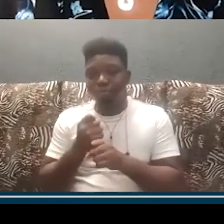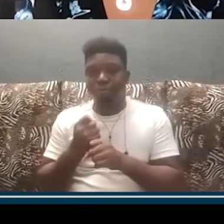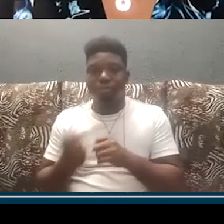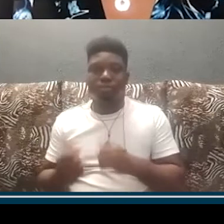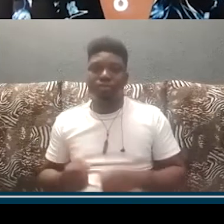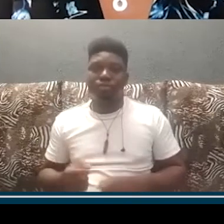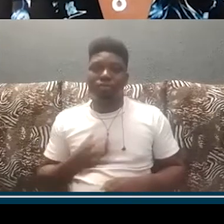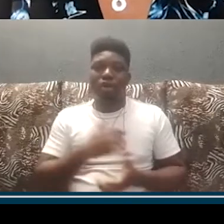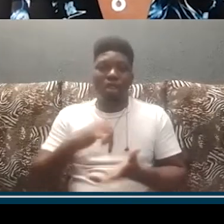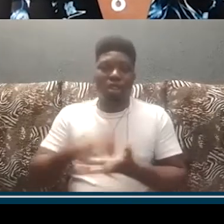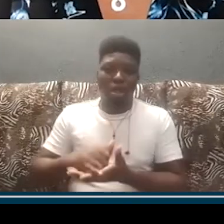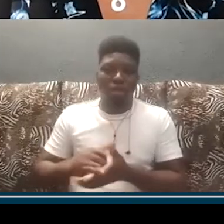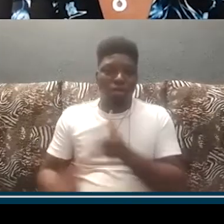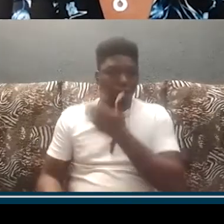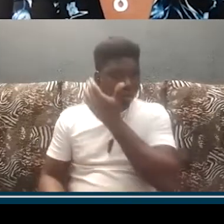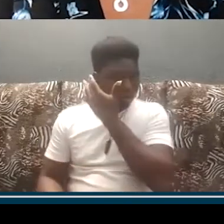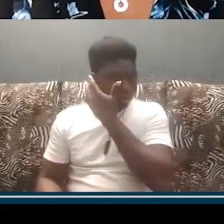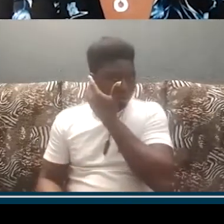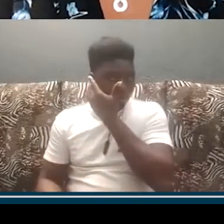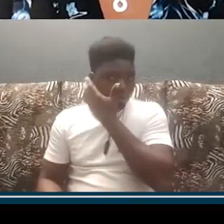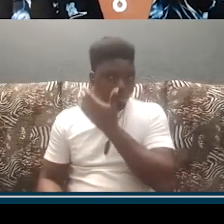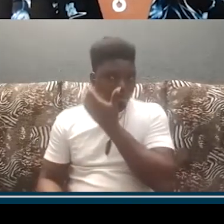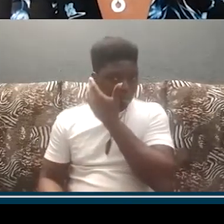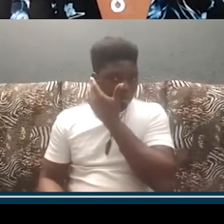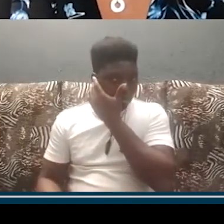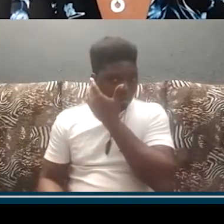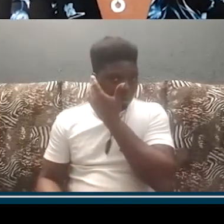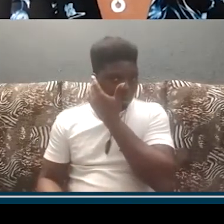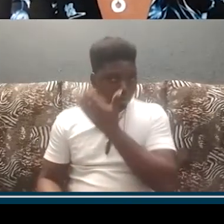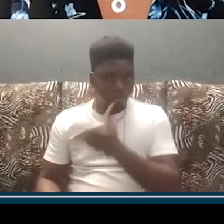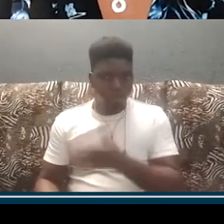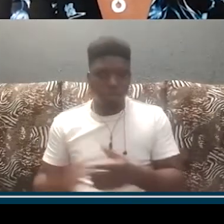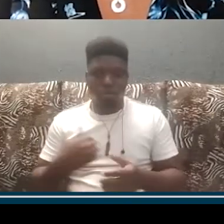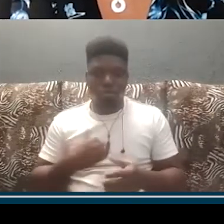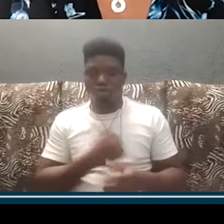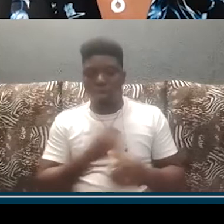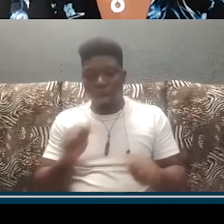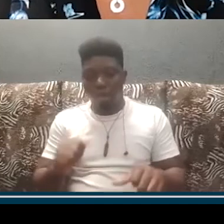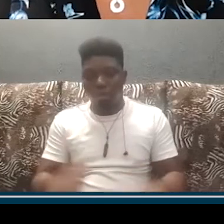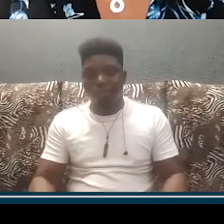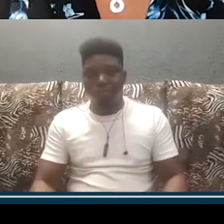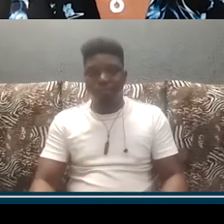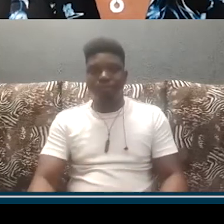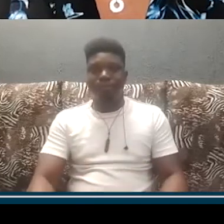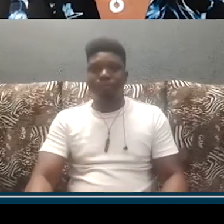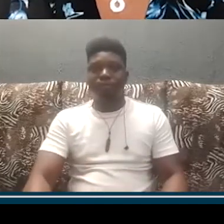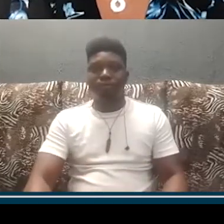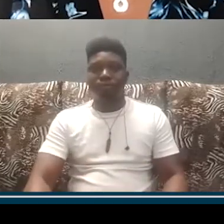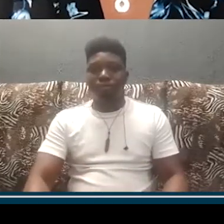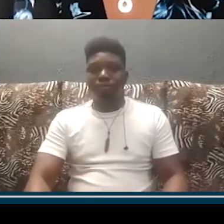huge burden on a couple who had been able to live at a certain level of